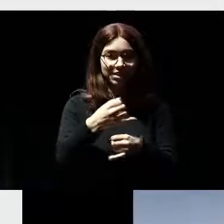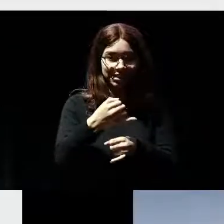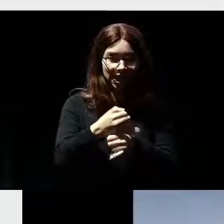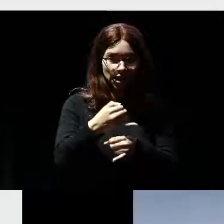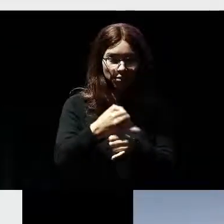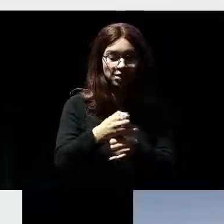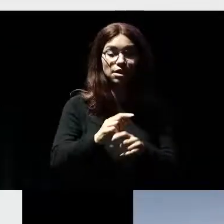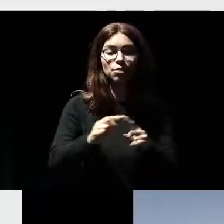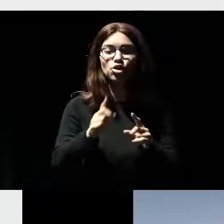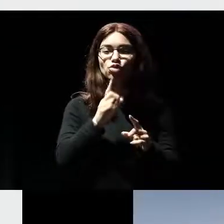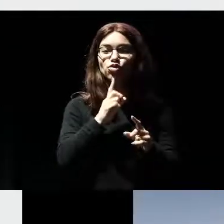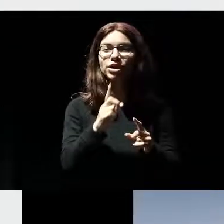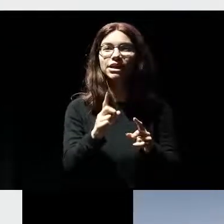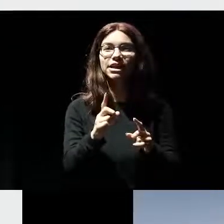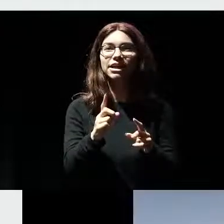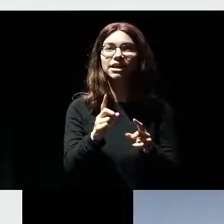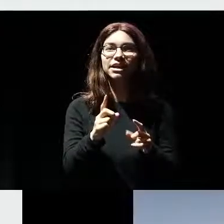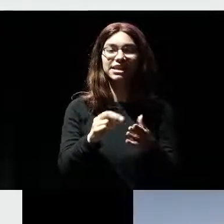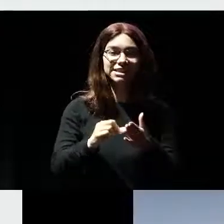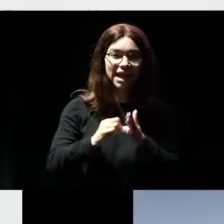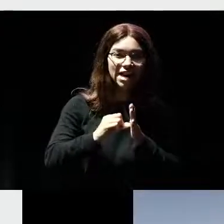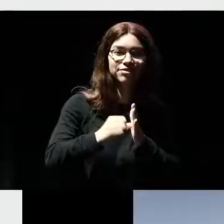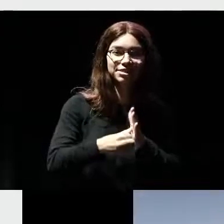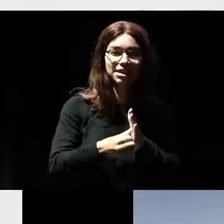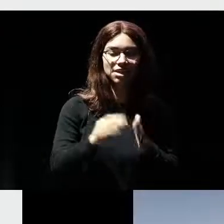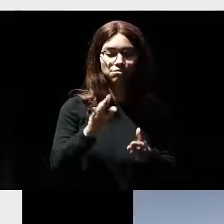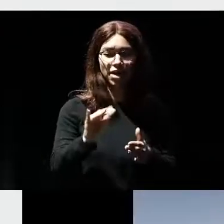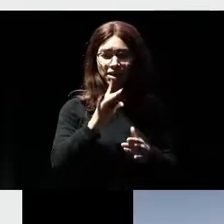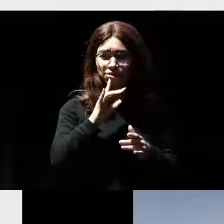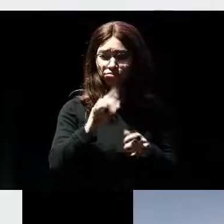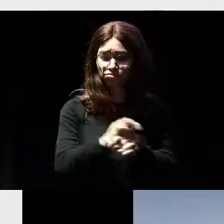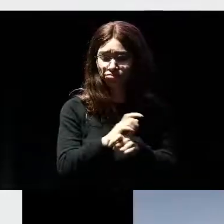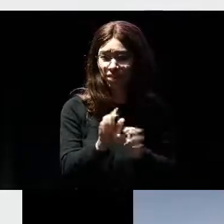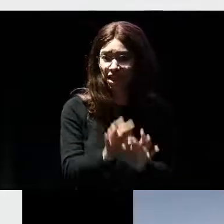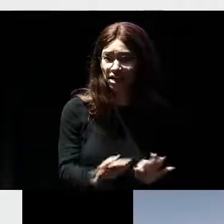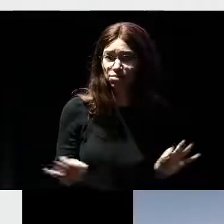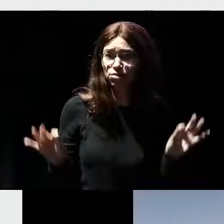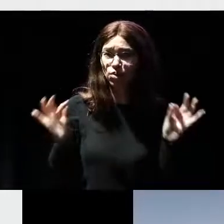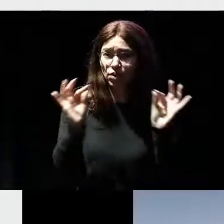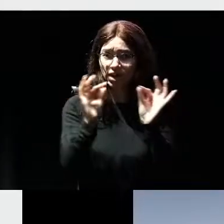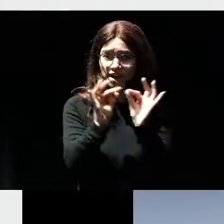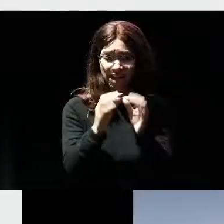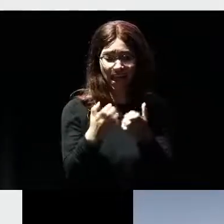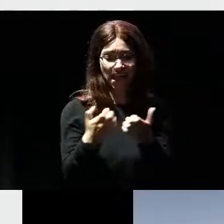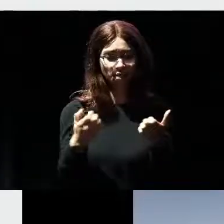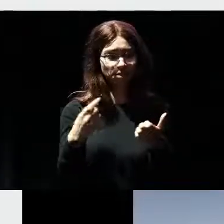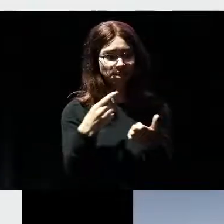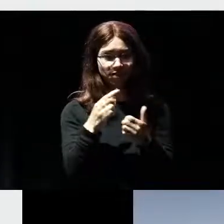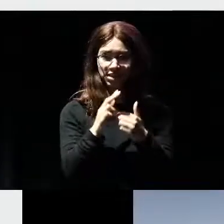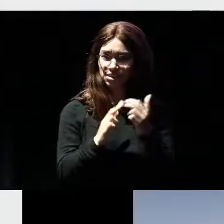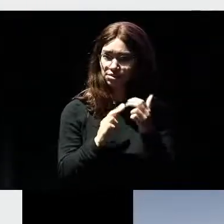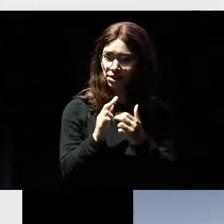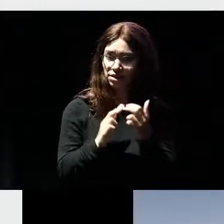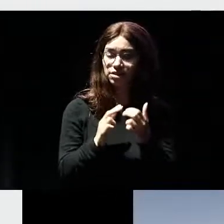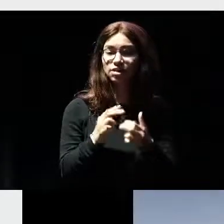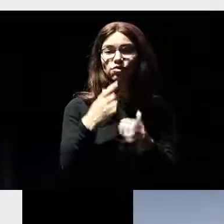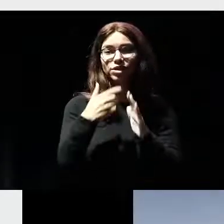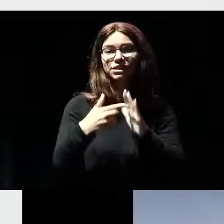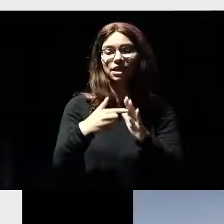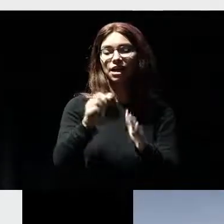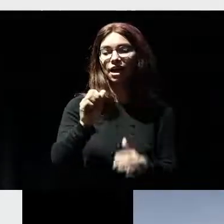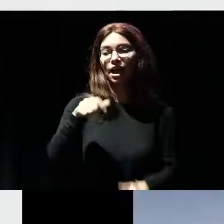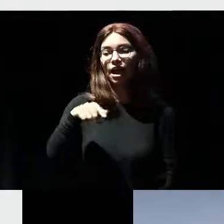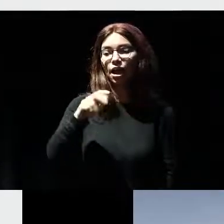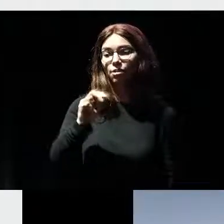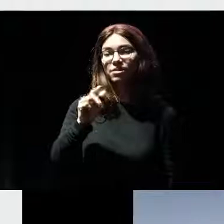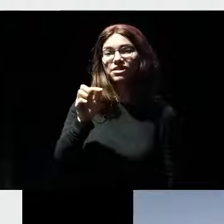also punctuated by some important elements of the building, including an amphitheater right at the corner,